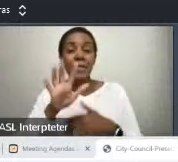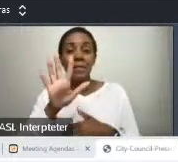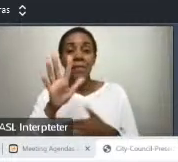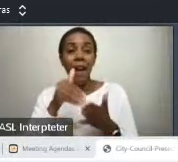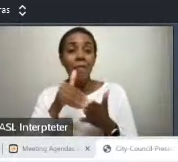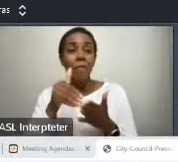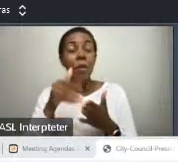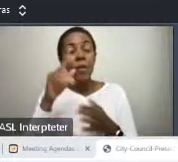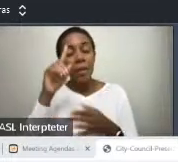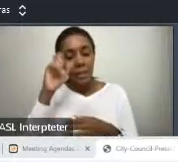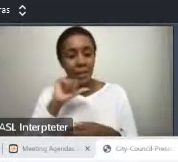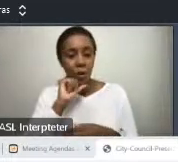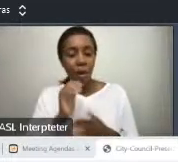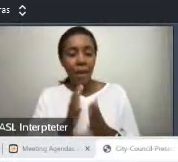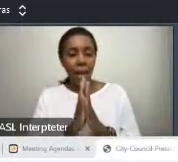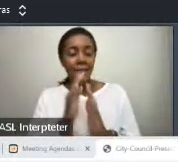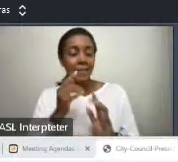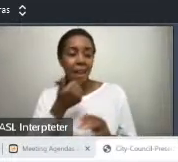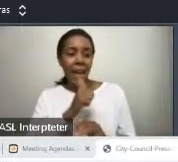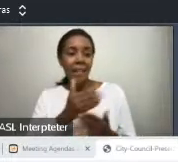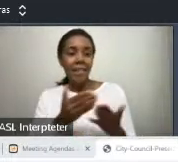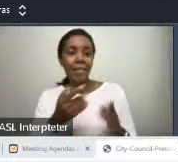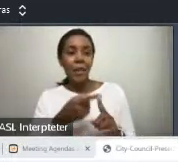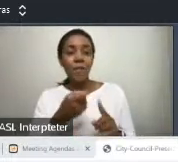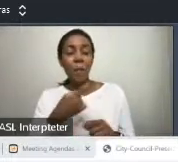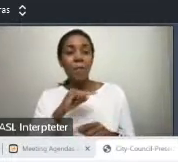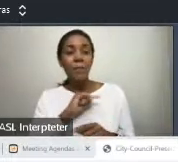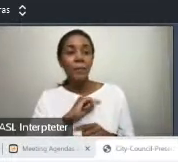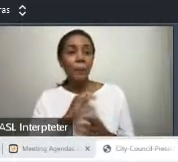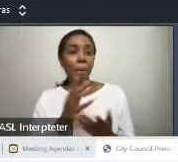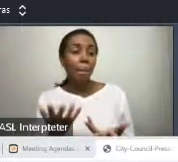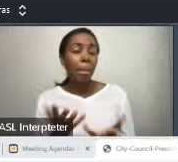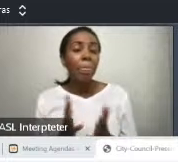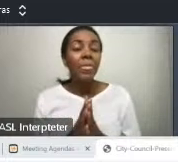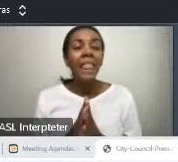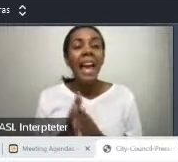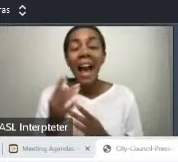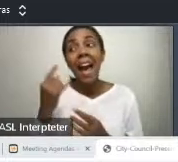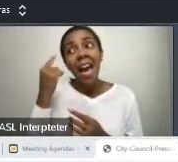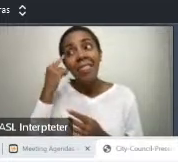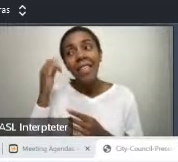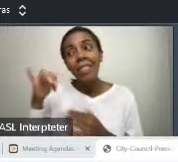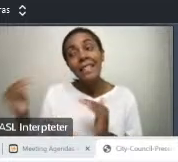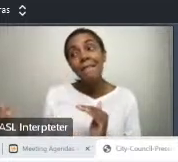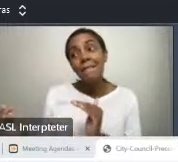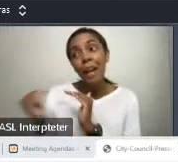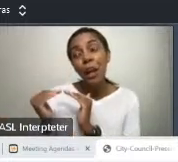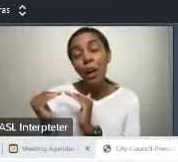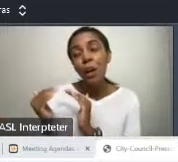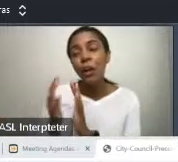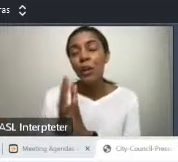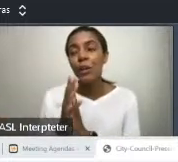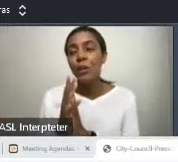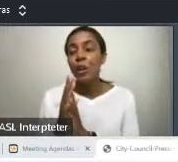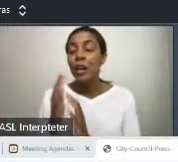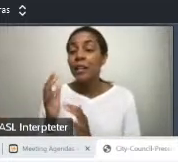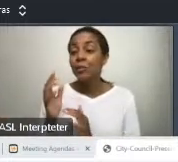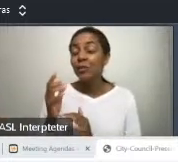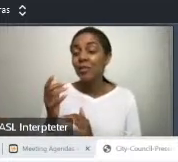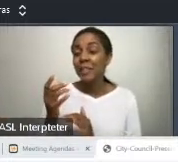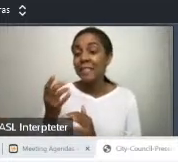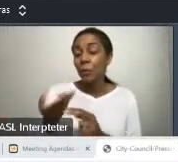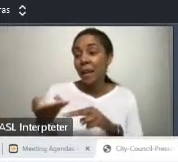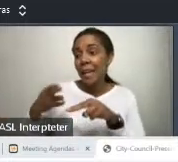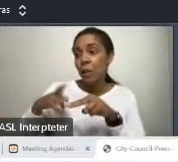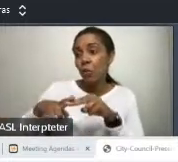ends?" There's a lot of things, you know, that I would, you know. No, I think that's fair, right? Like just to ask them to increase their price, but